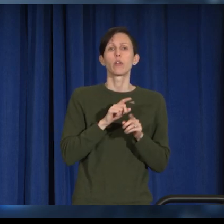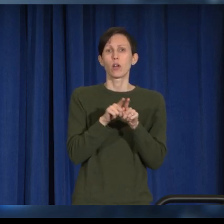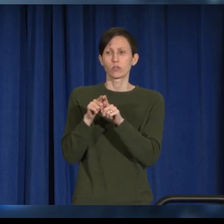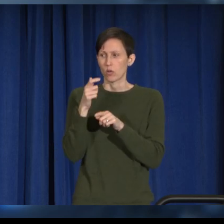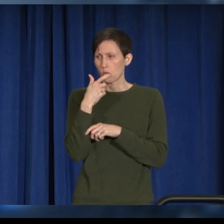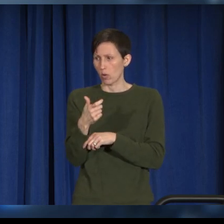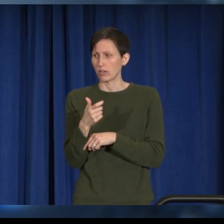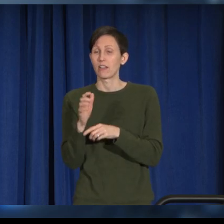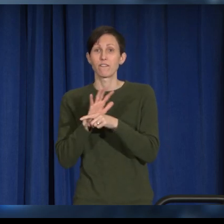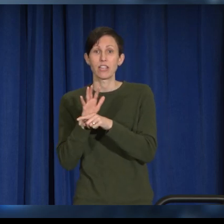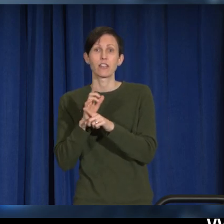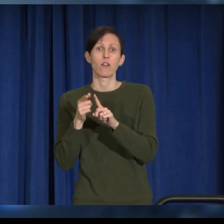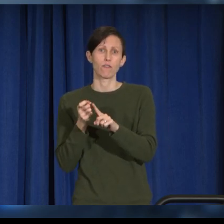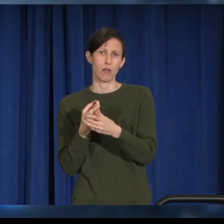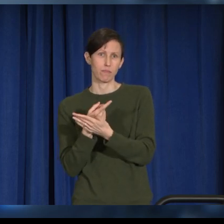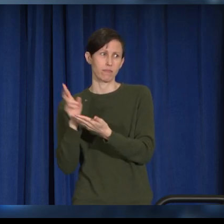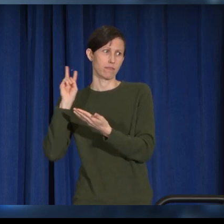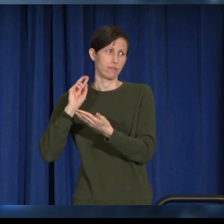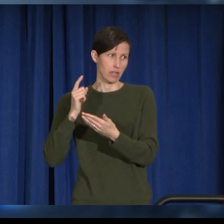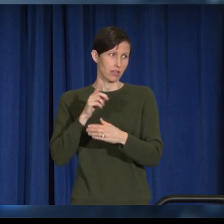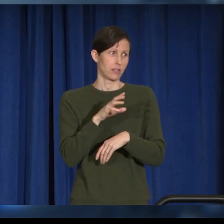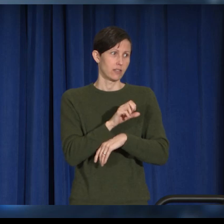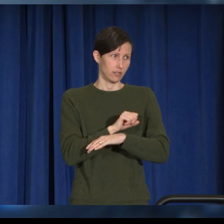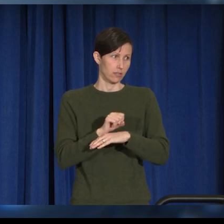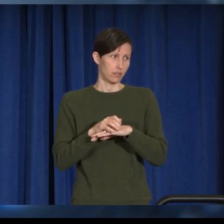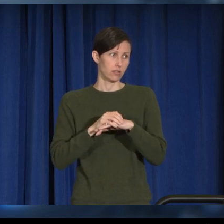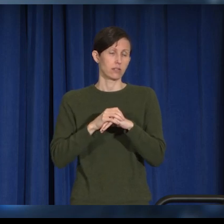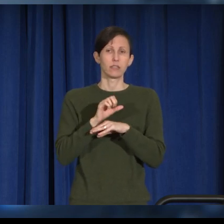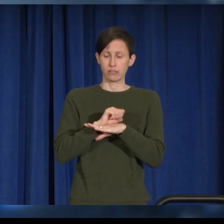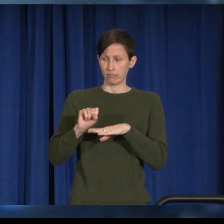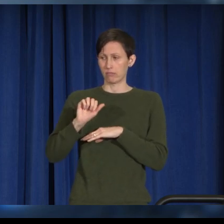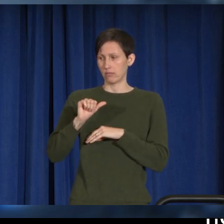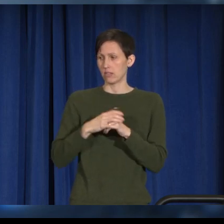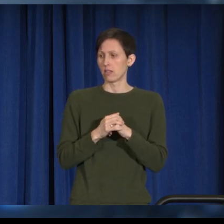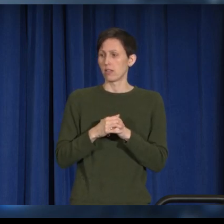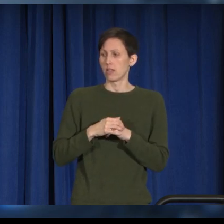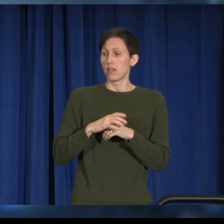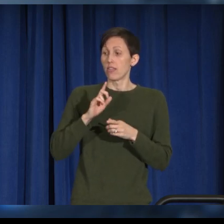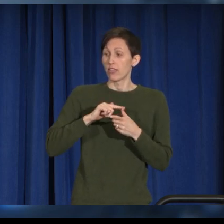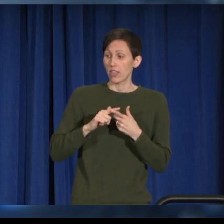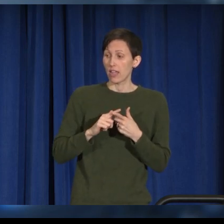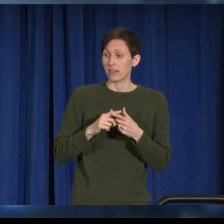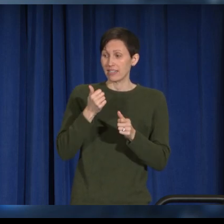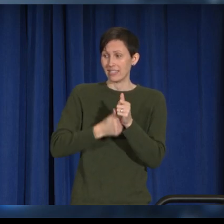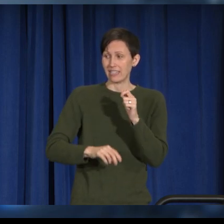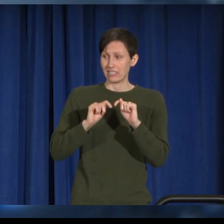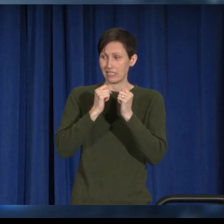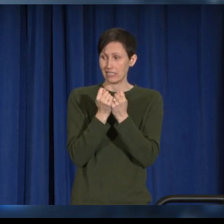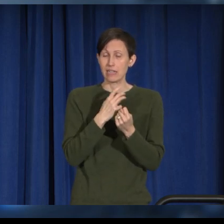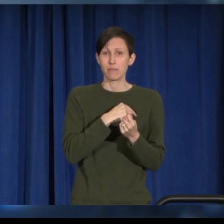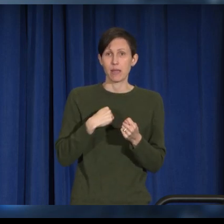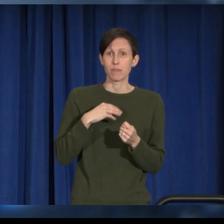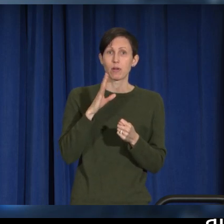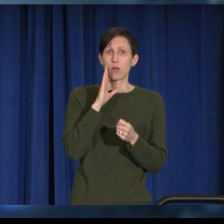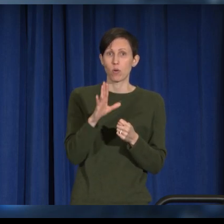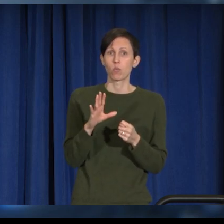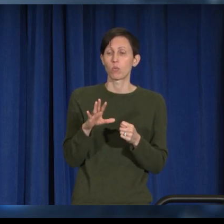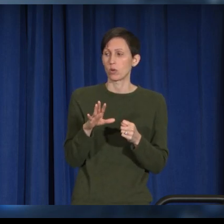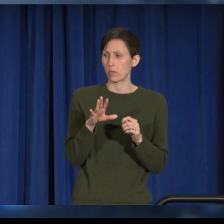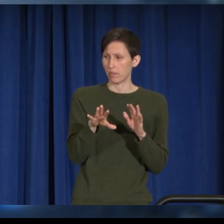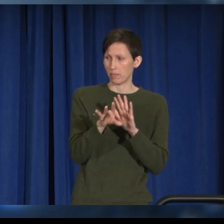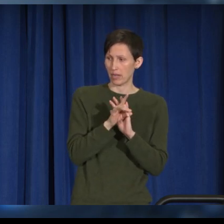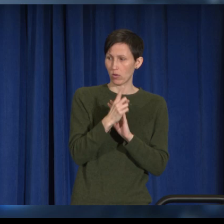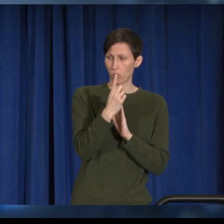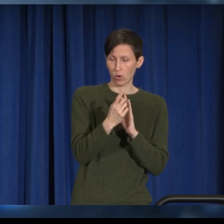from the previous week and talk through the skills that we used in our last session. Then, each team member picks one skill as their goal for the